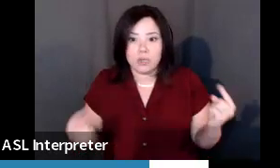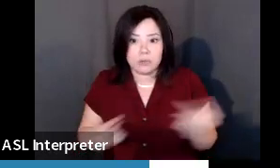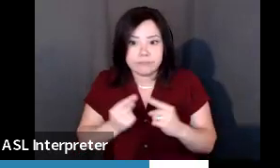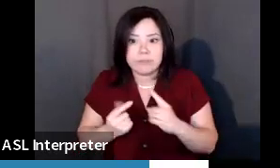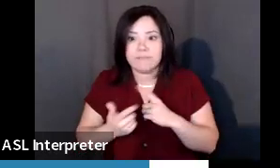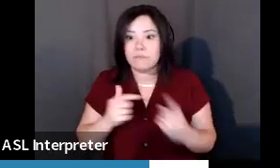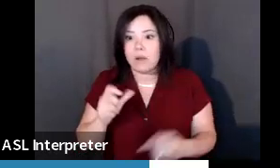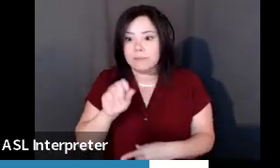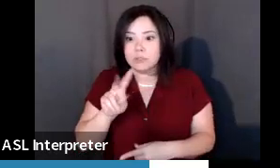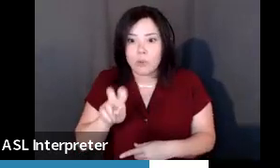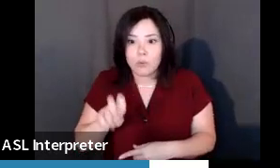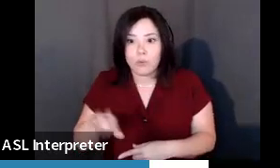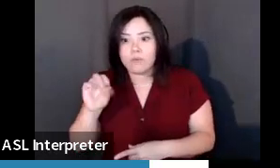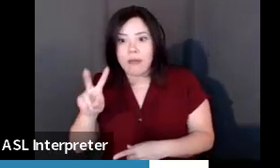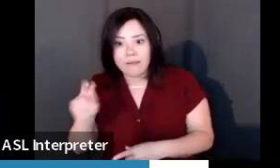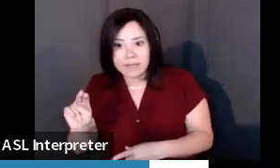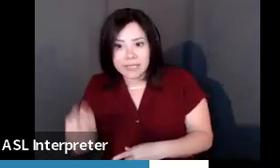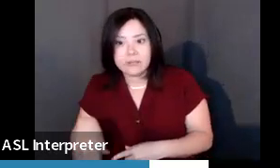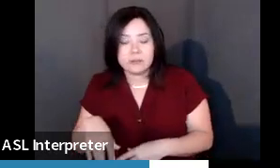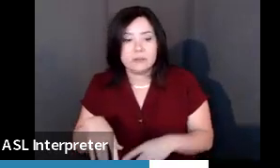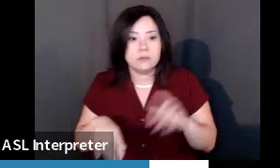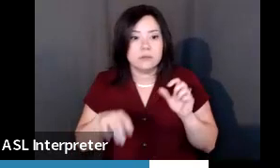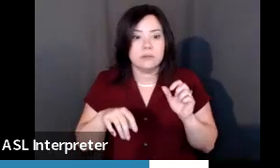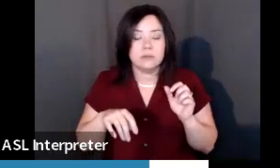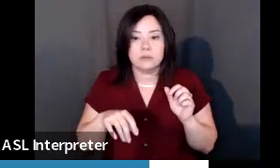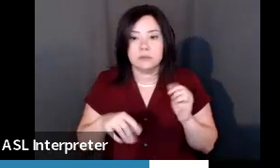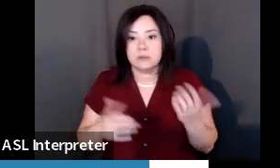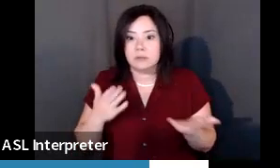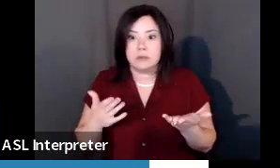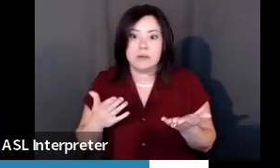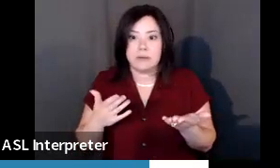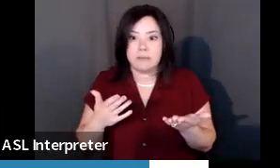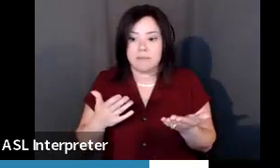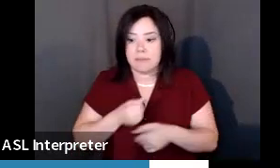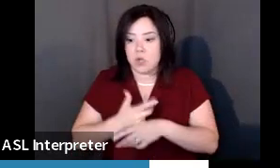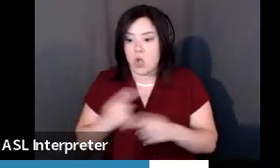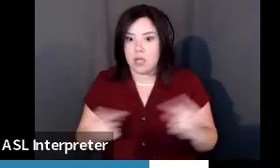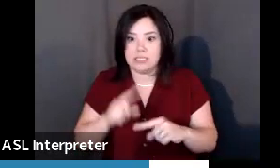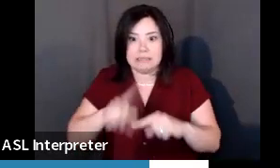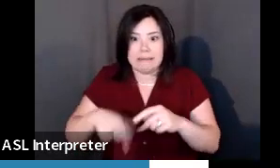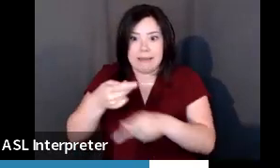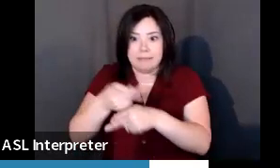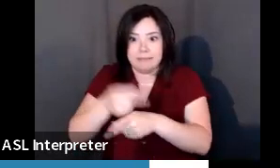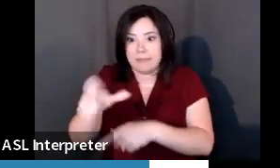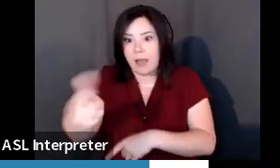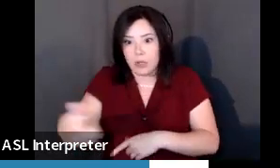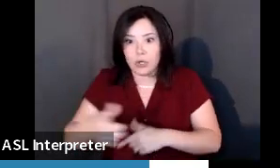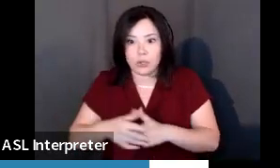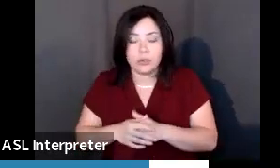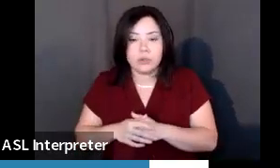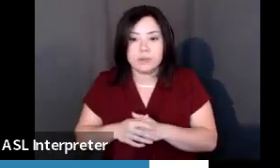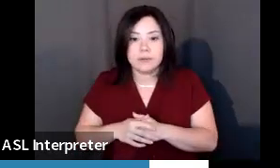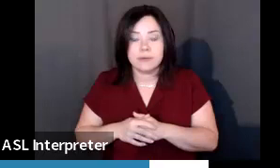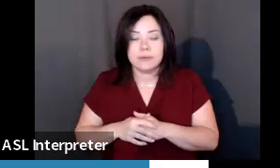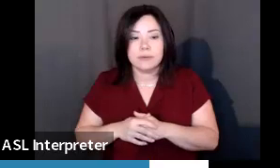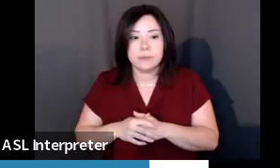oven, then that could hinder your ability to care for someone else. One of the